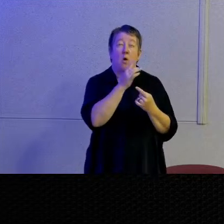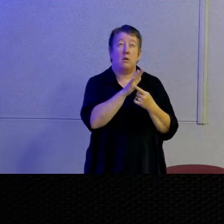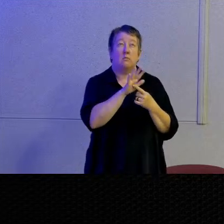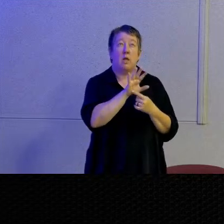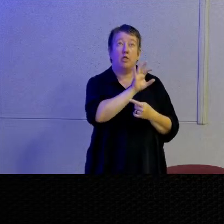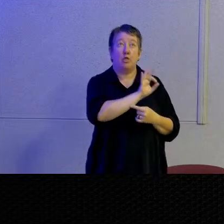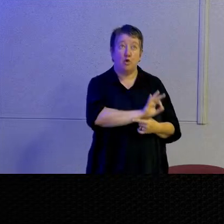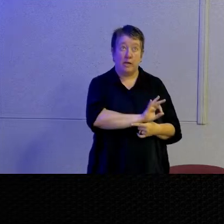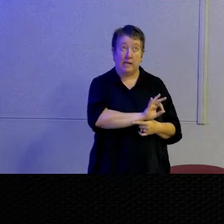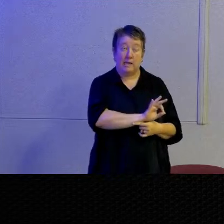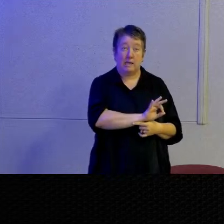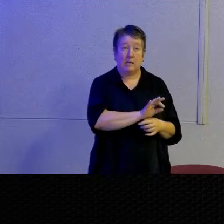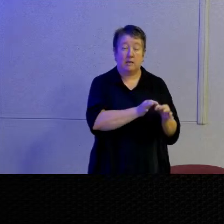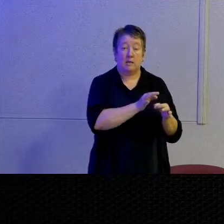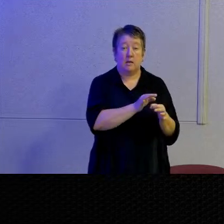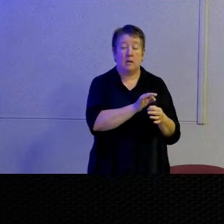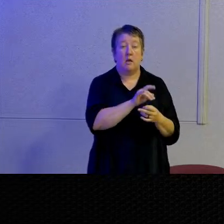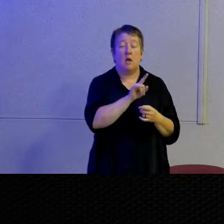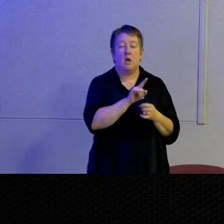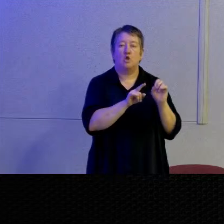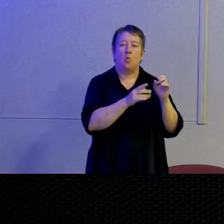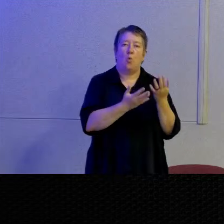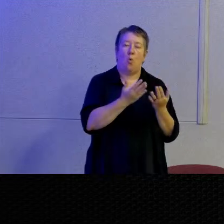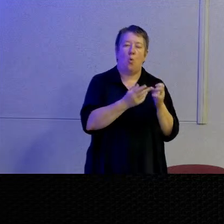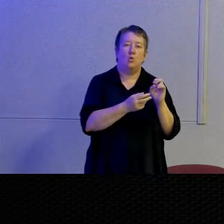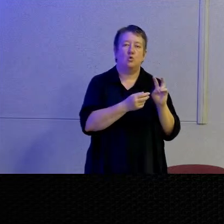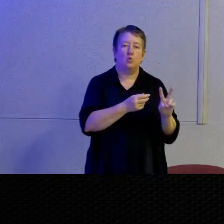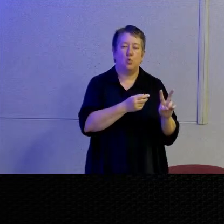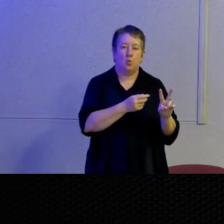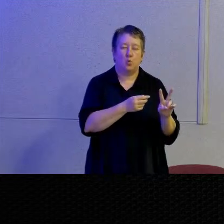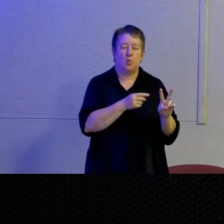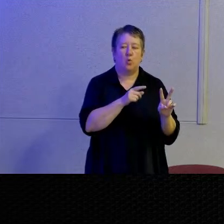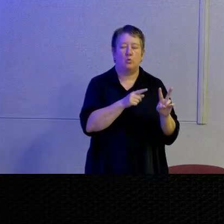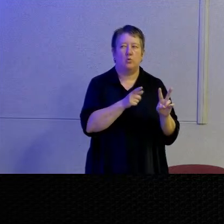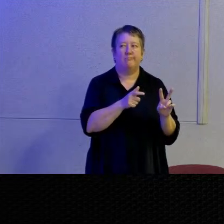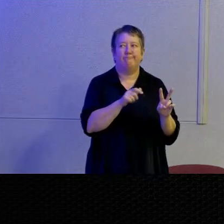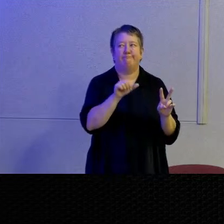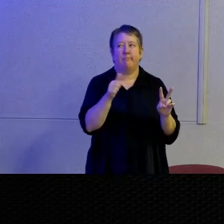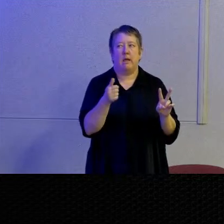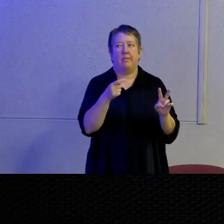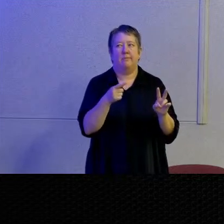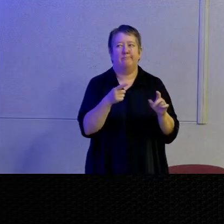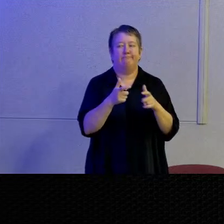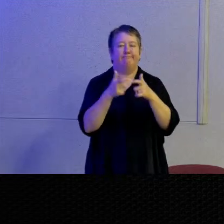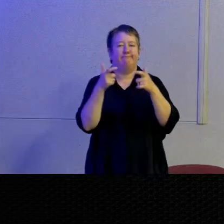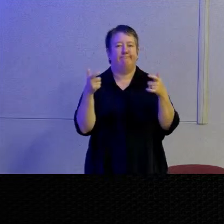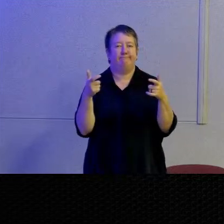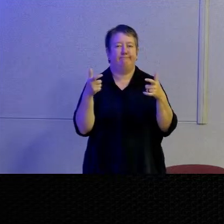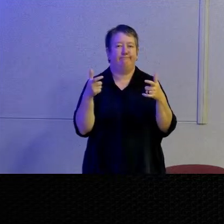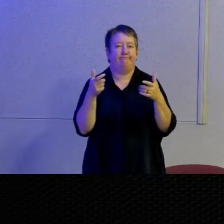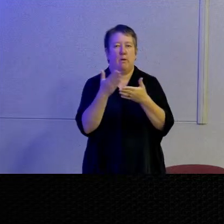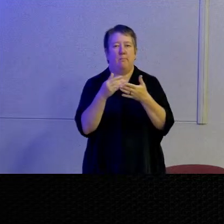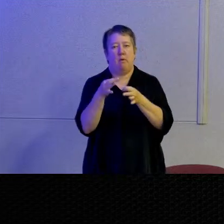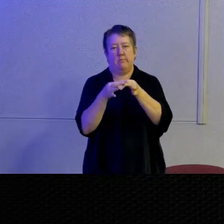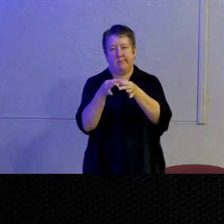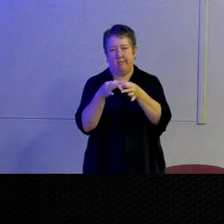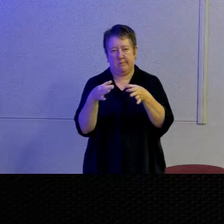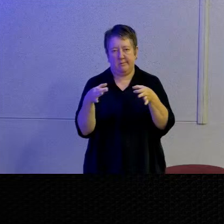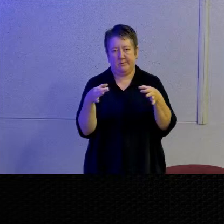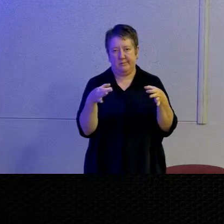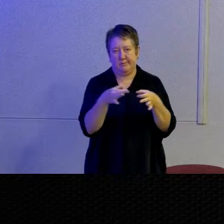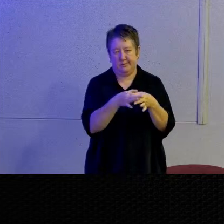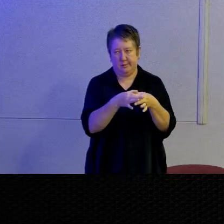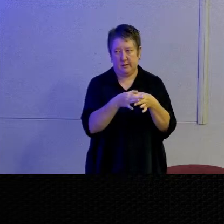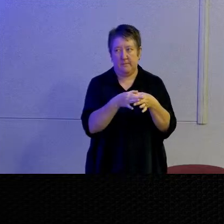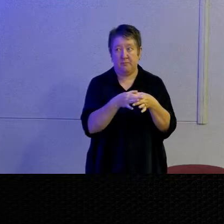of 2 Higgs bosons to 2 massive vector particles. So these are very